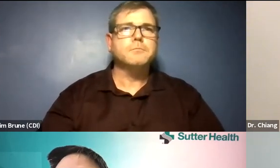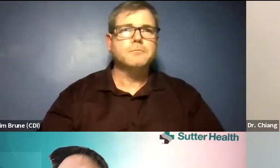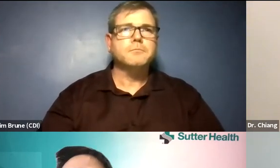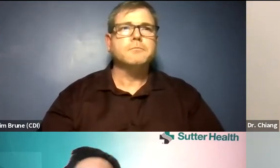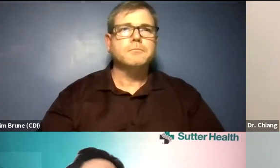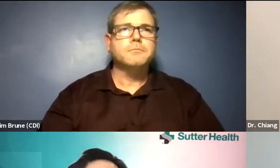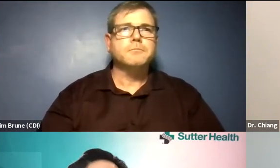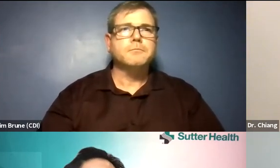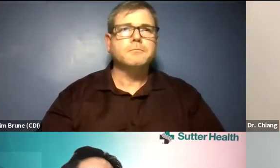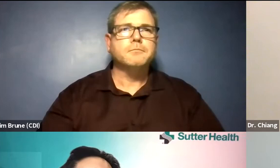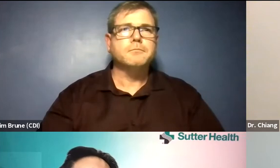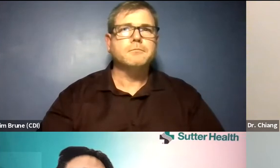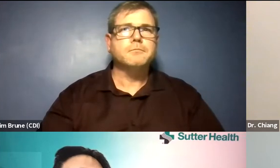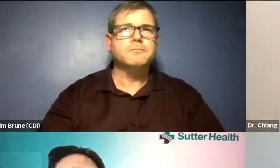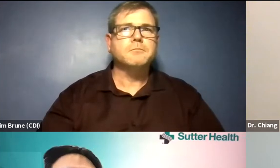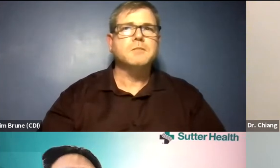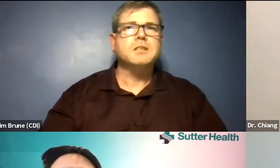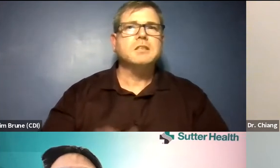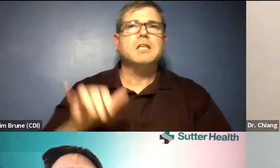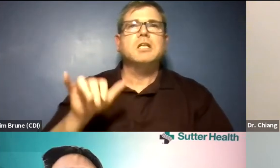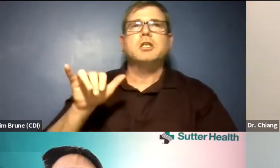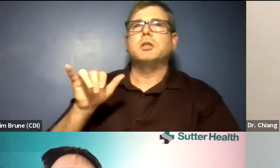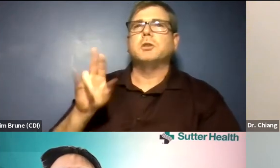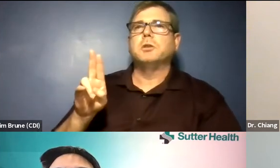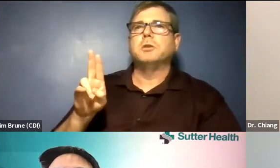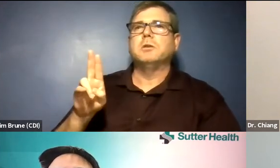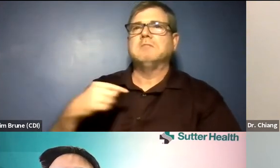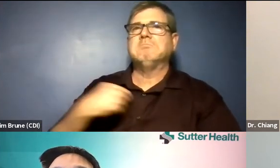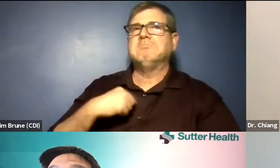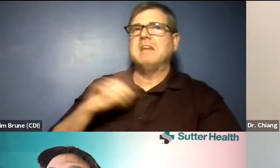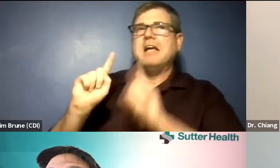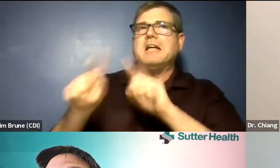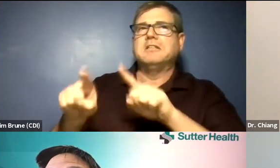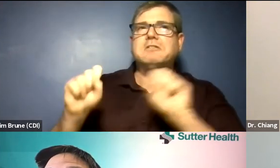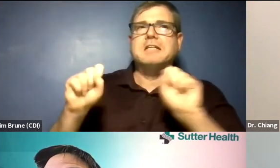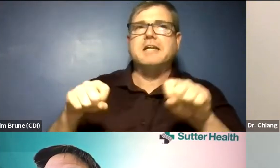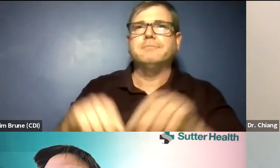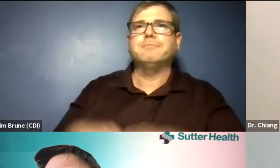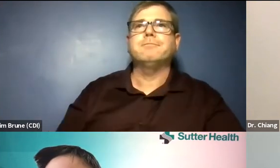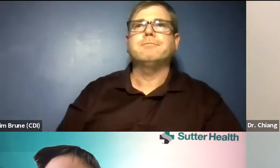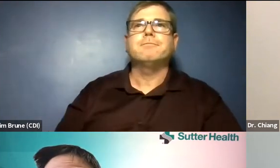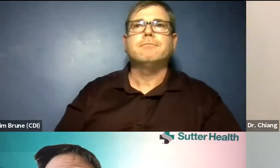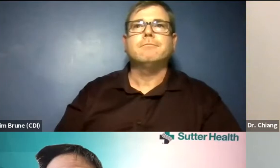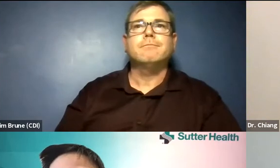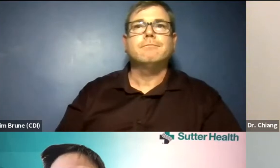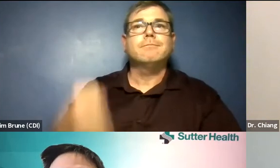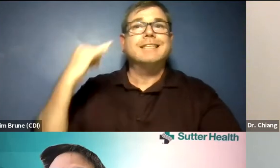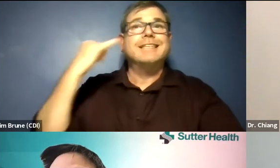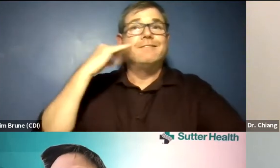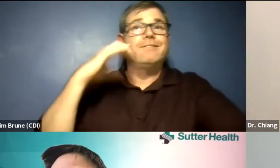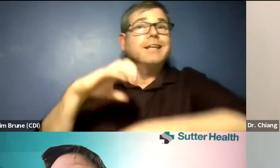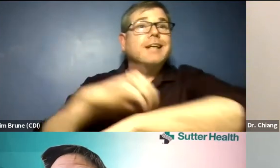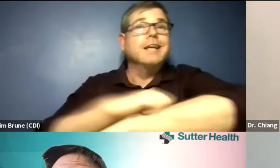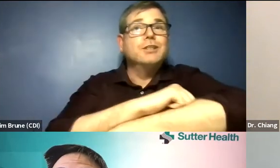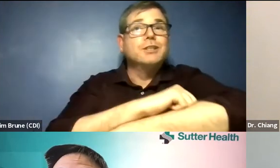So I can take that one. Having cancer in no way prevents you from getting the vaccine. So